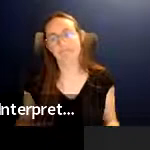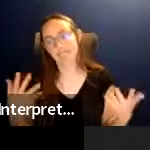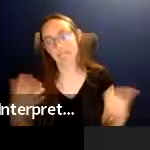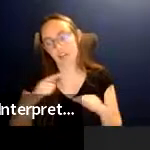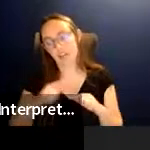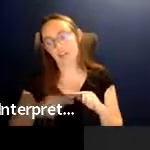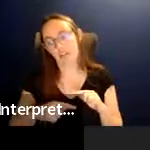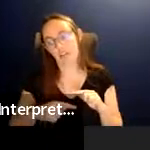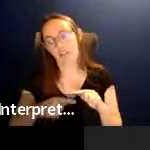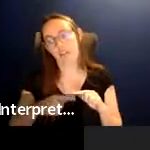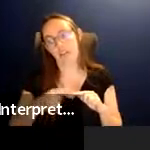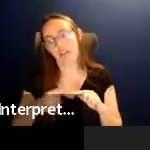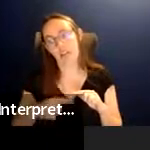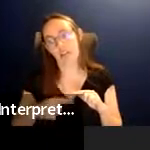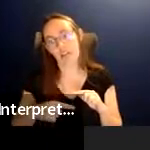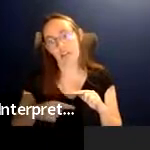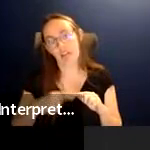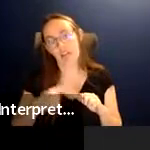Buffering.